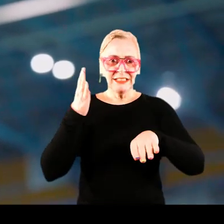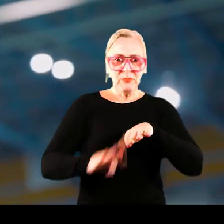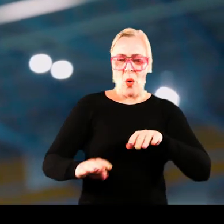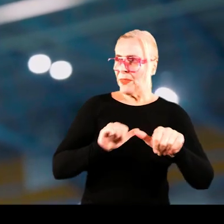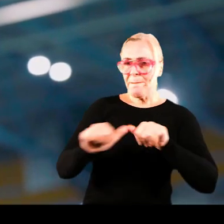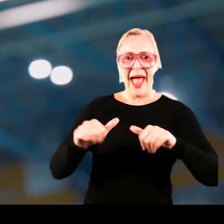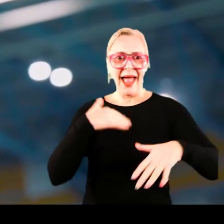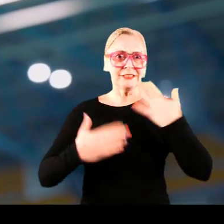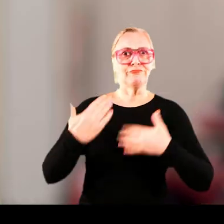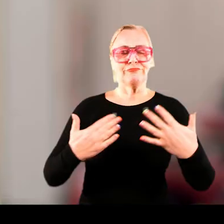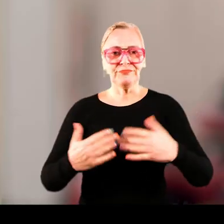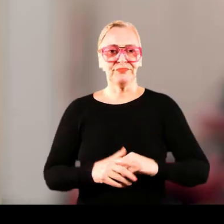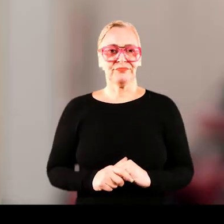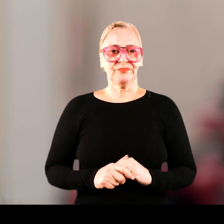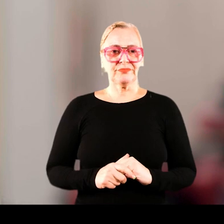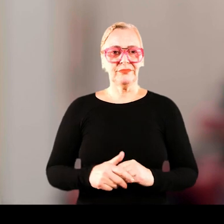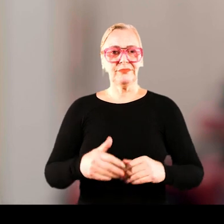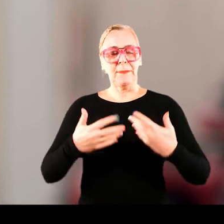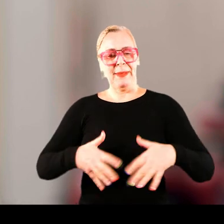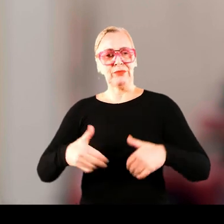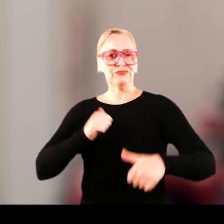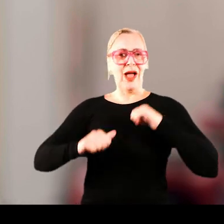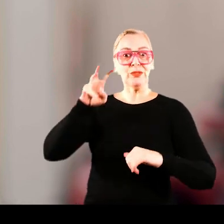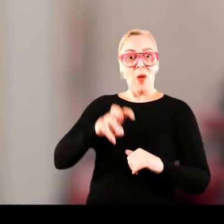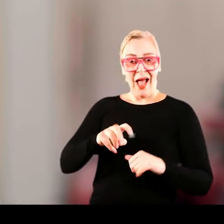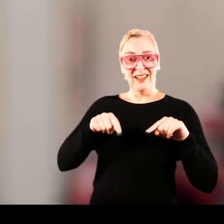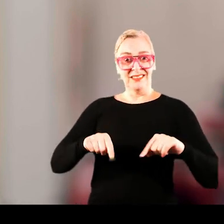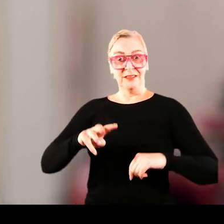doing. Cymru sy'n falch o'r mislif